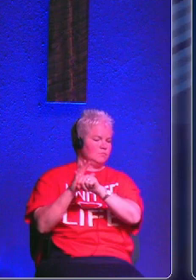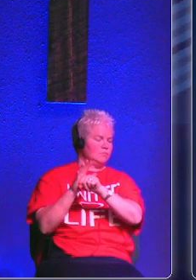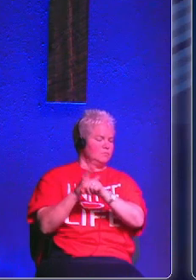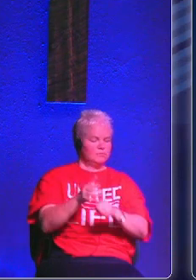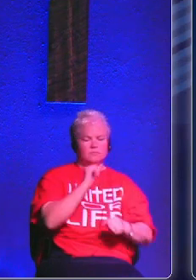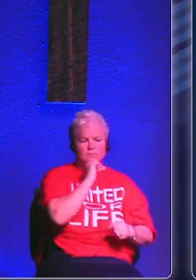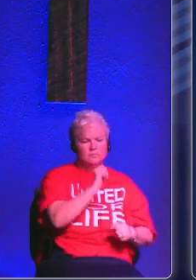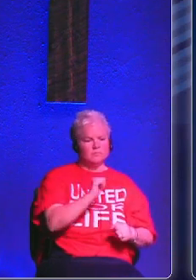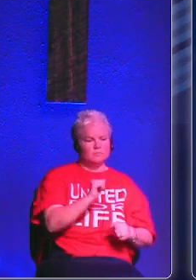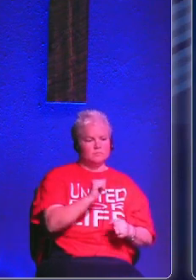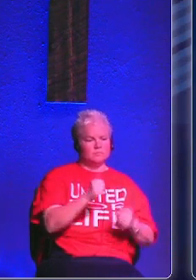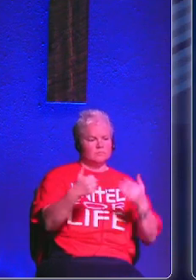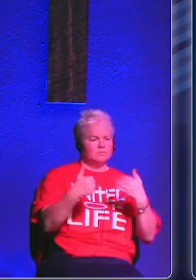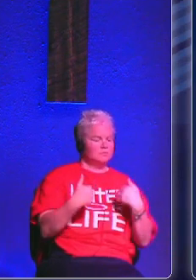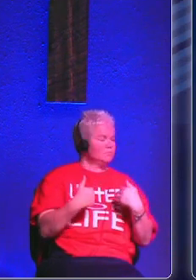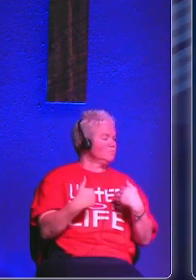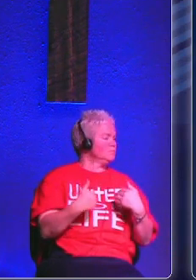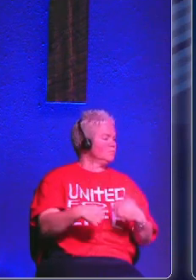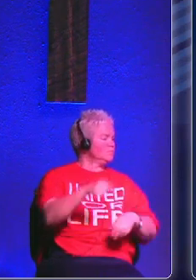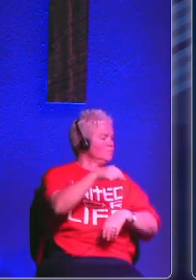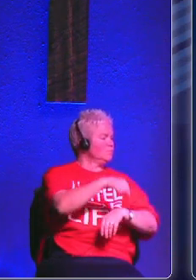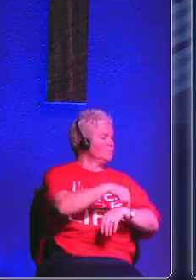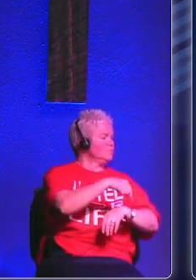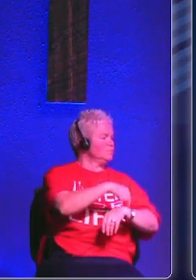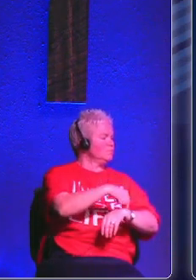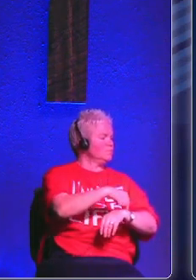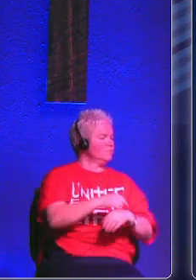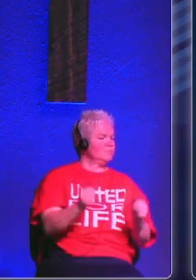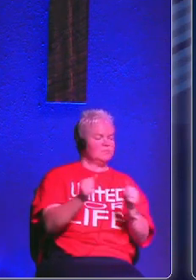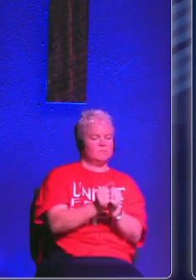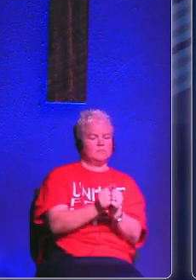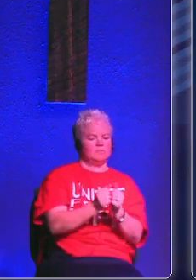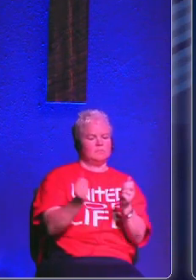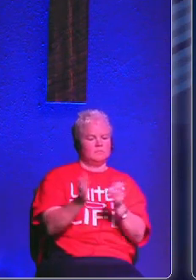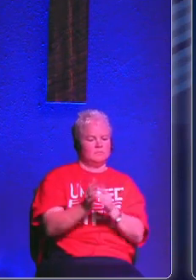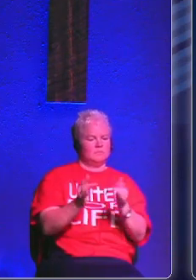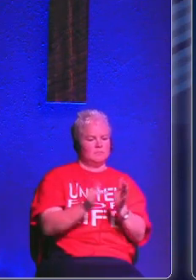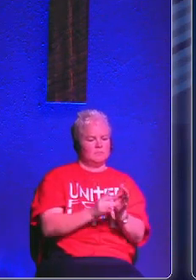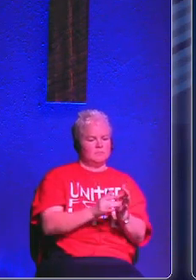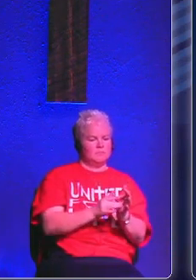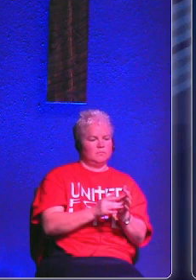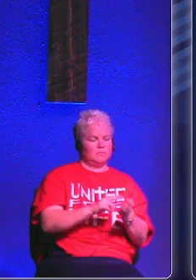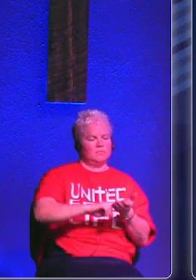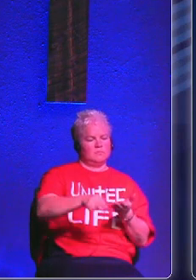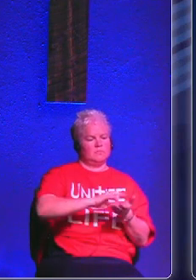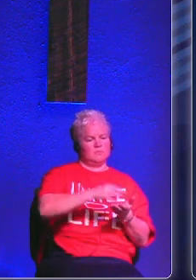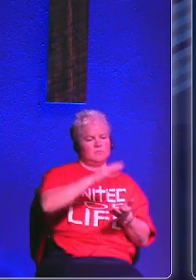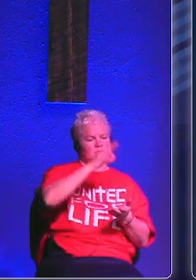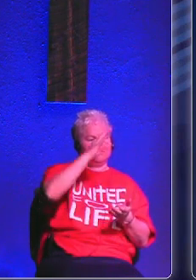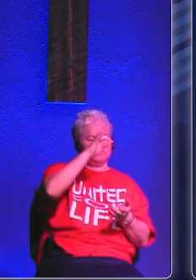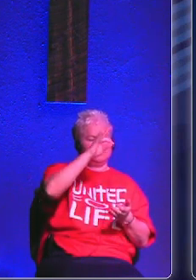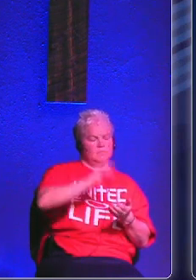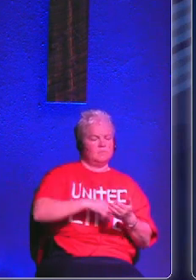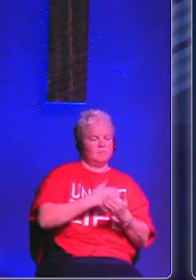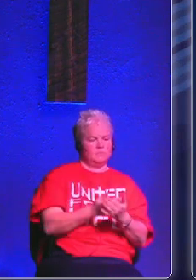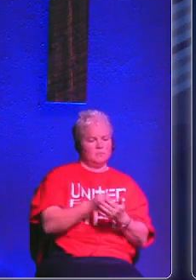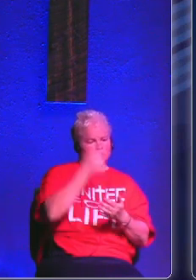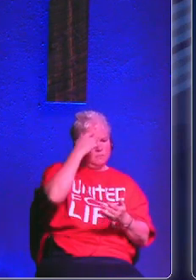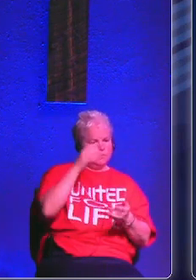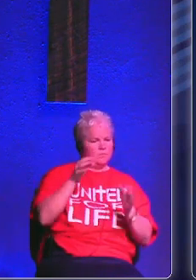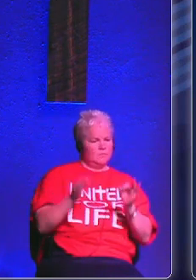man, we got to have it. We got to have our time with Jesus, right? We got to rely upon the Holy Spirit for all